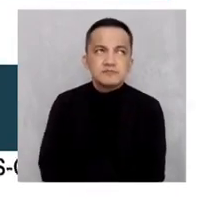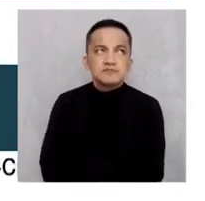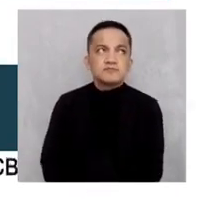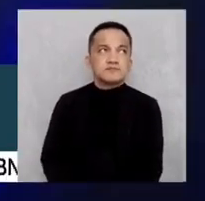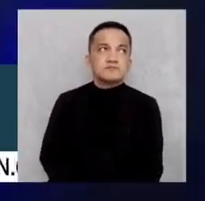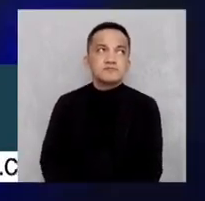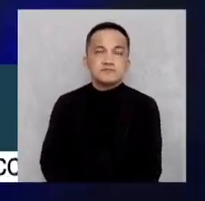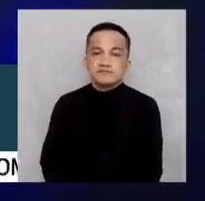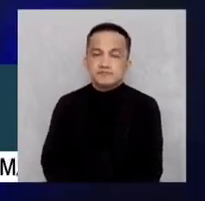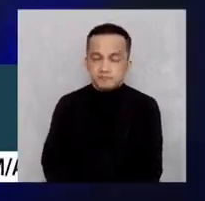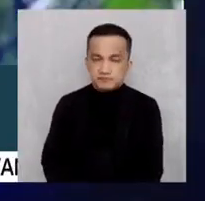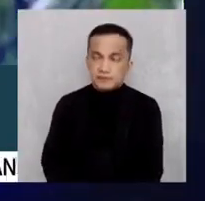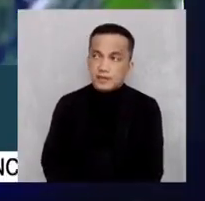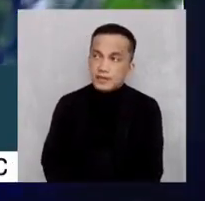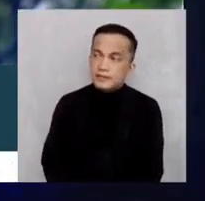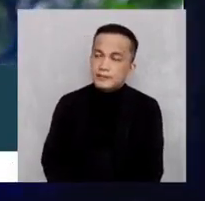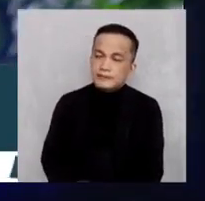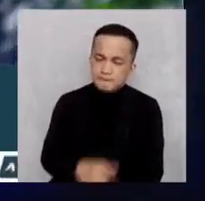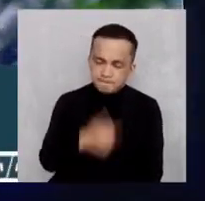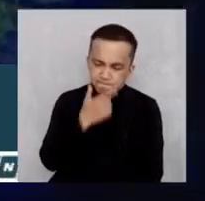I think so, but